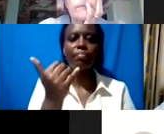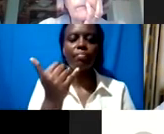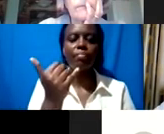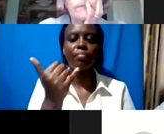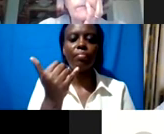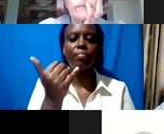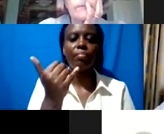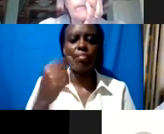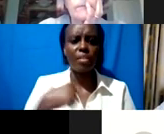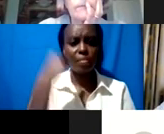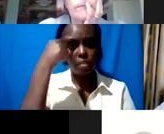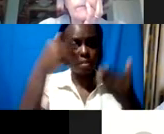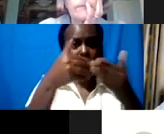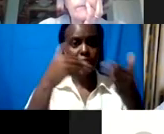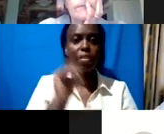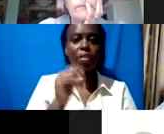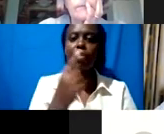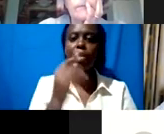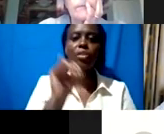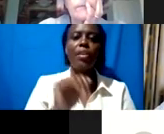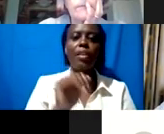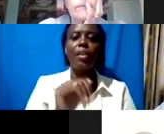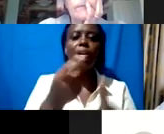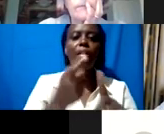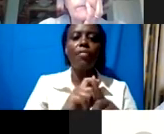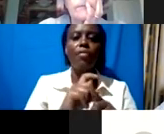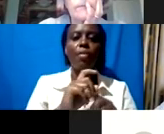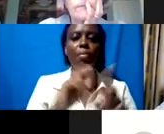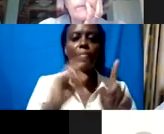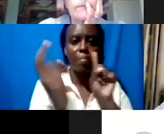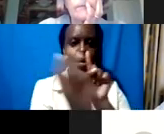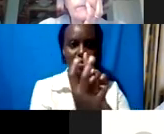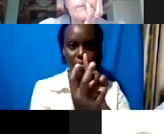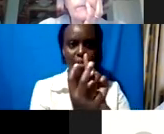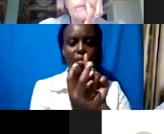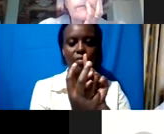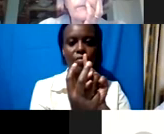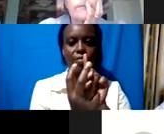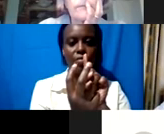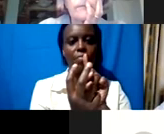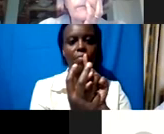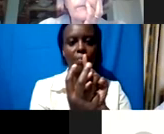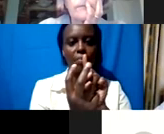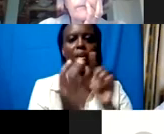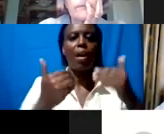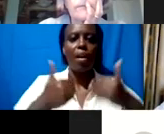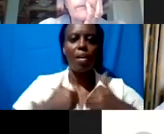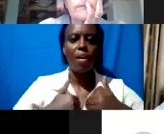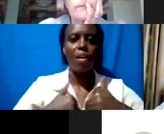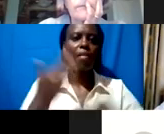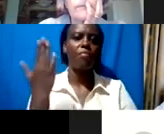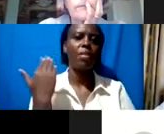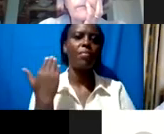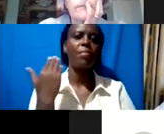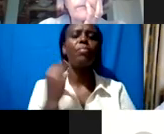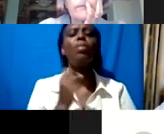I think before that, I need to mention that from the perspective of what is missing, we have previously